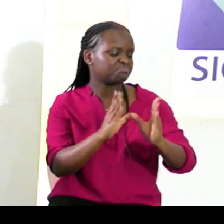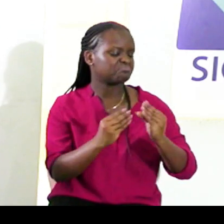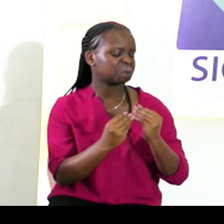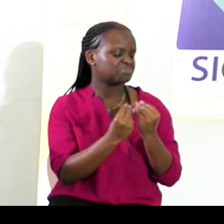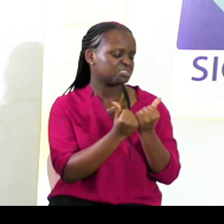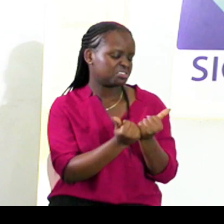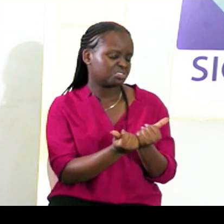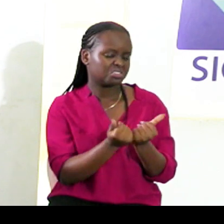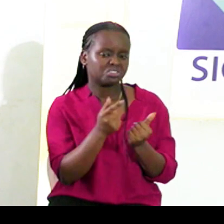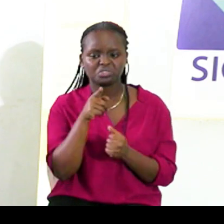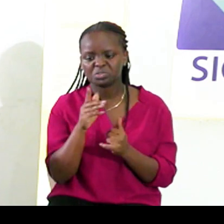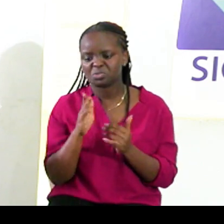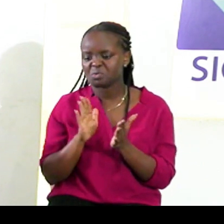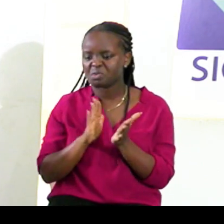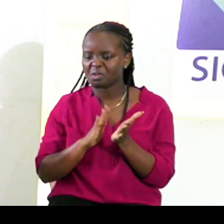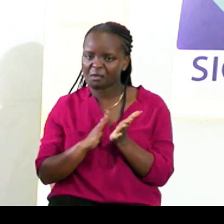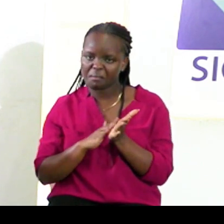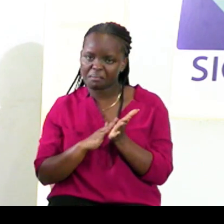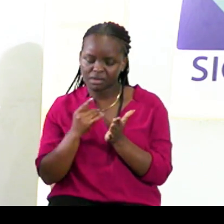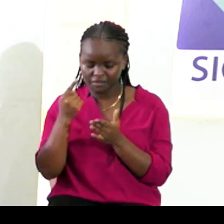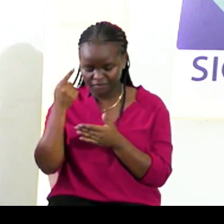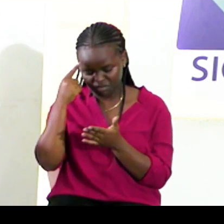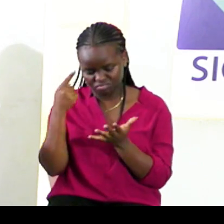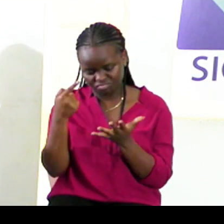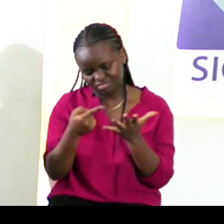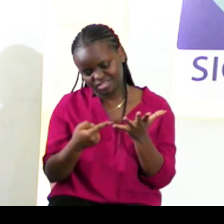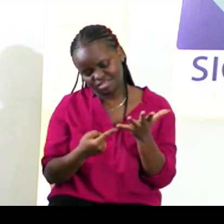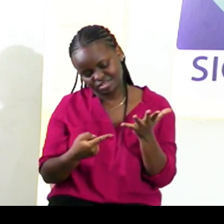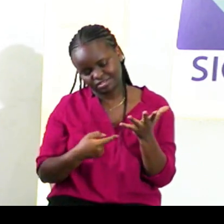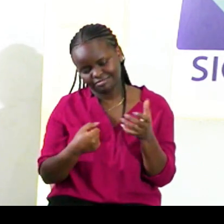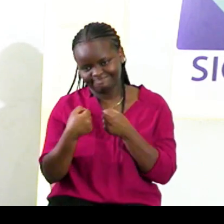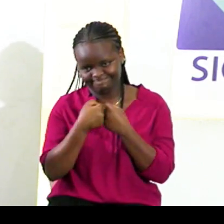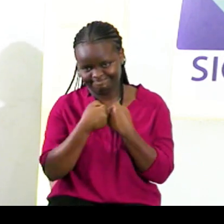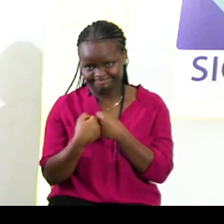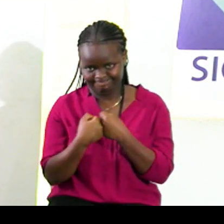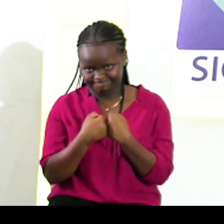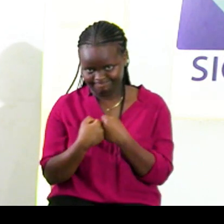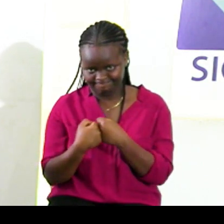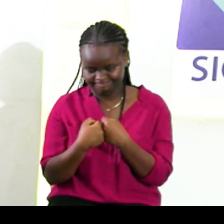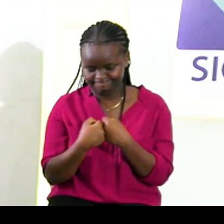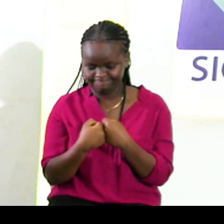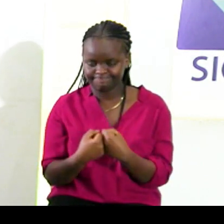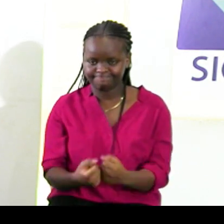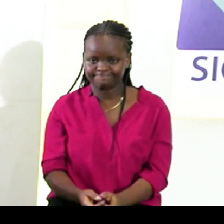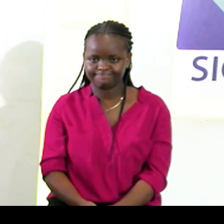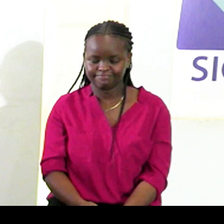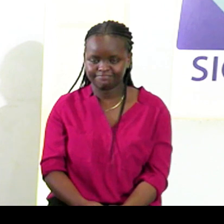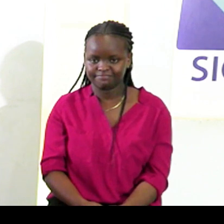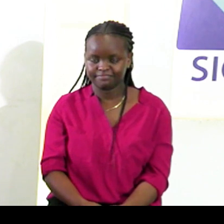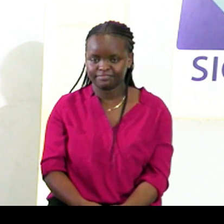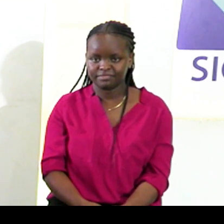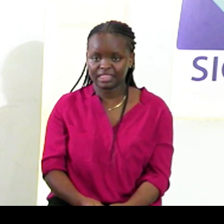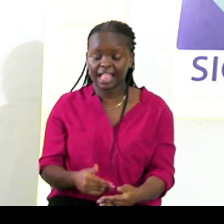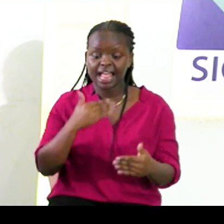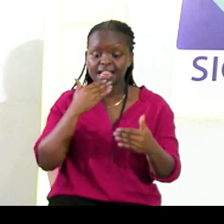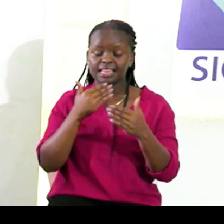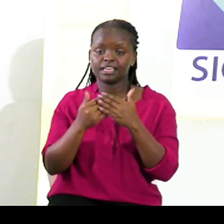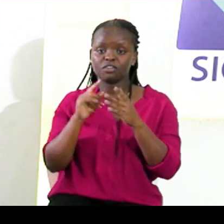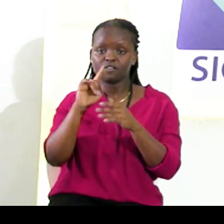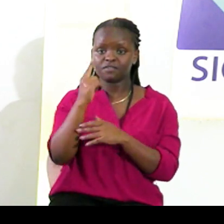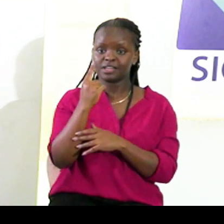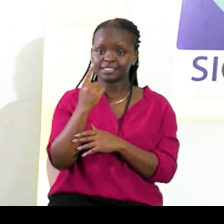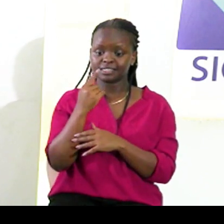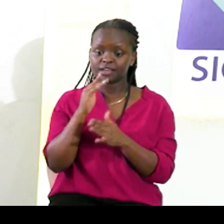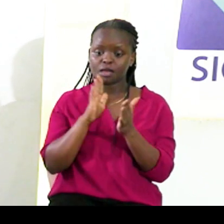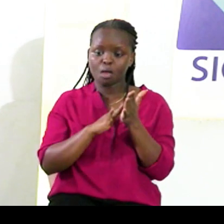can recommend for these challenges. Thank you. I will firstly